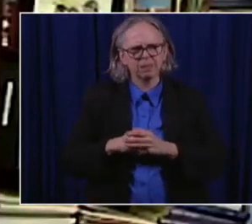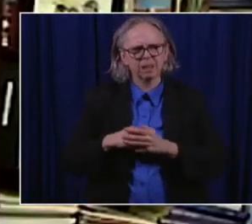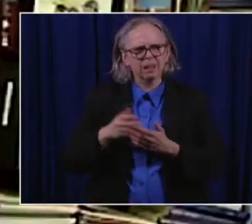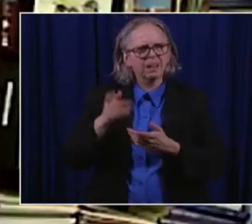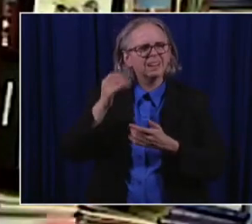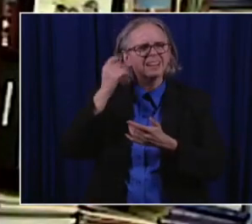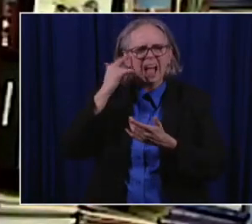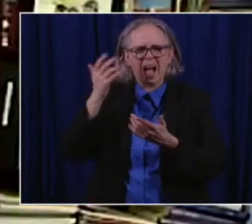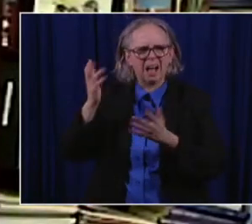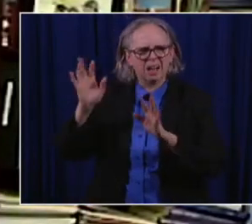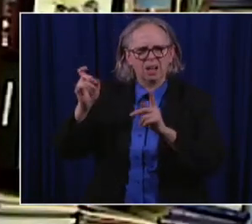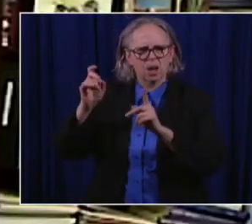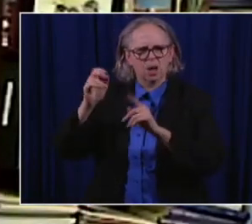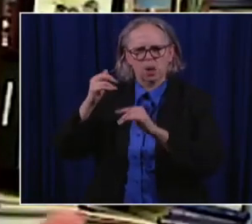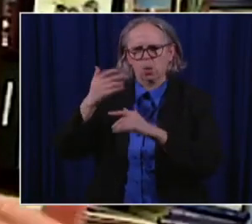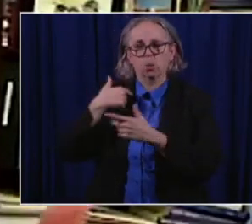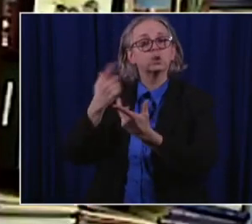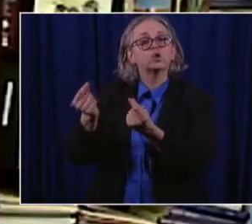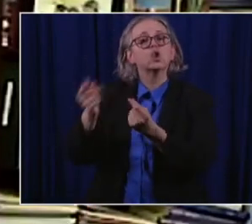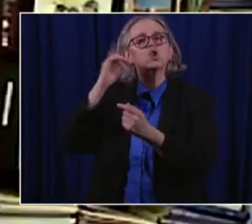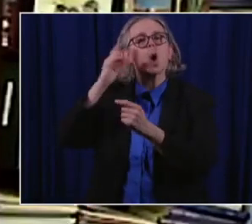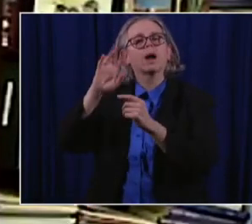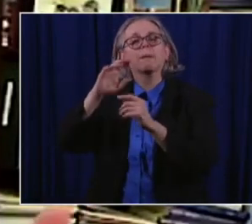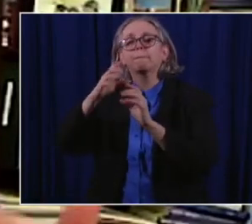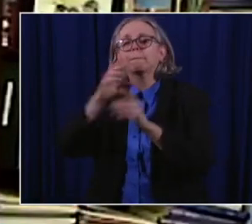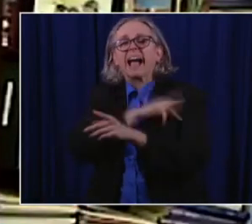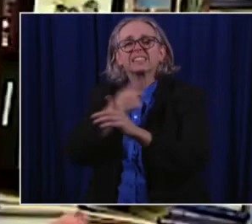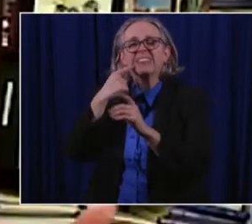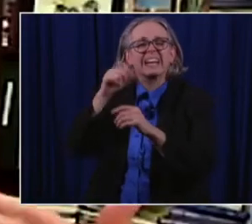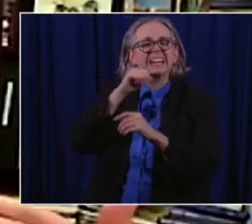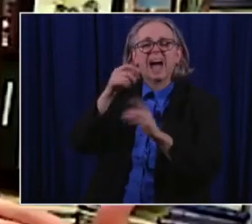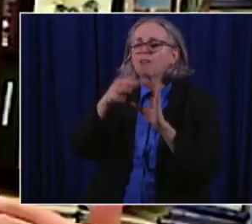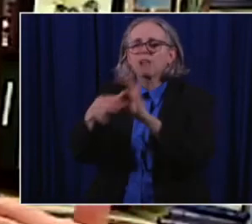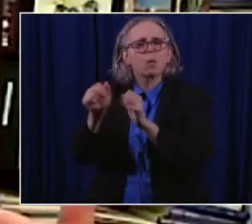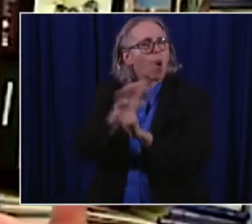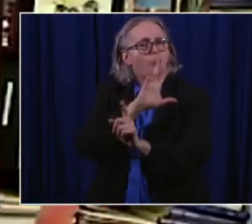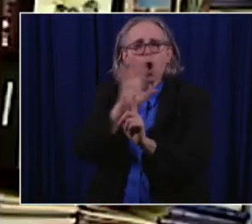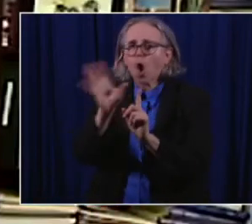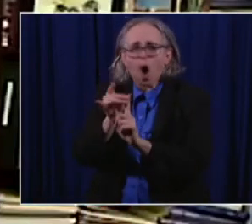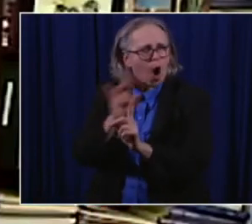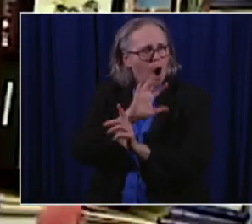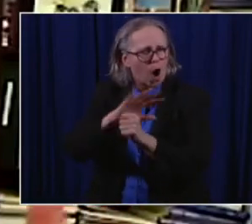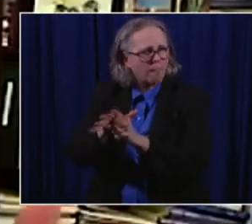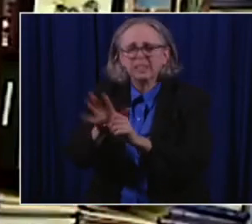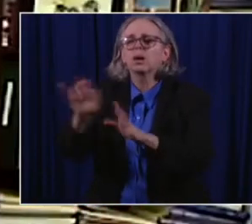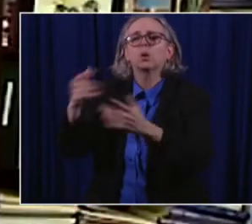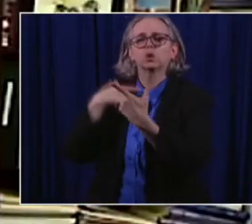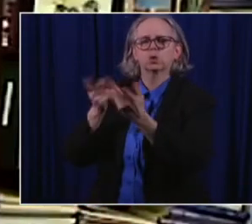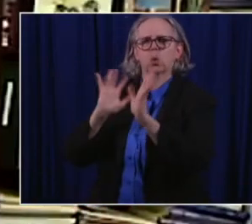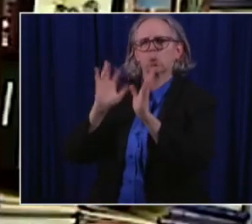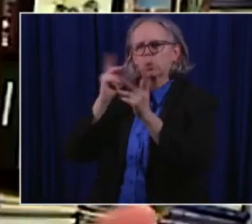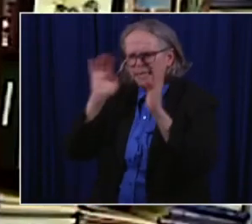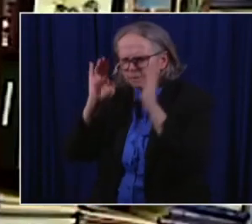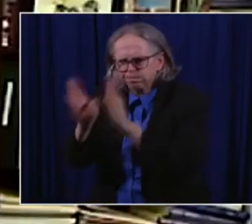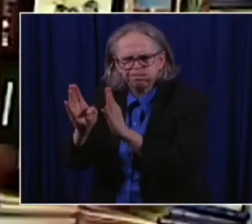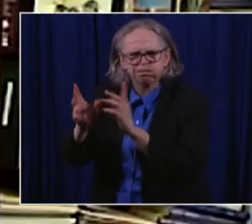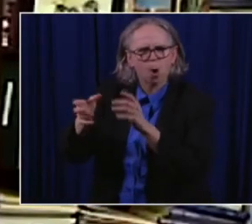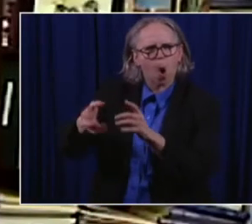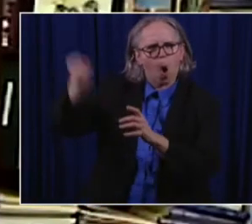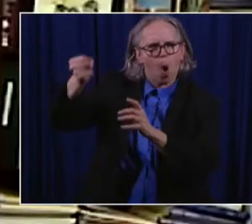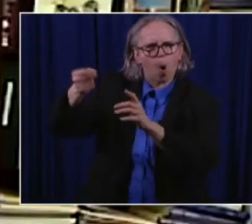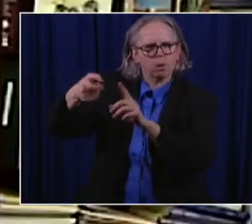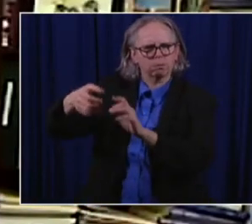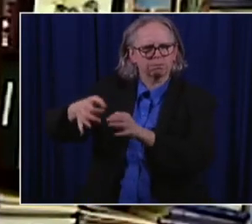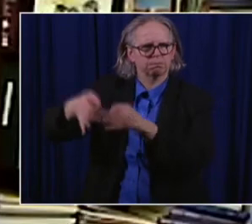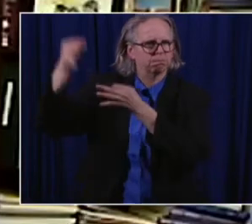our routine care sites first. We need to get further along that continuum before we'd be